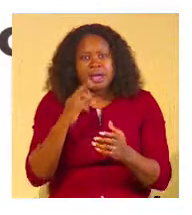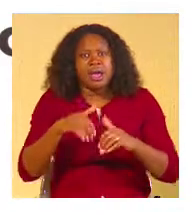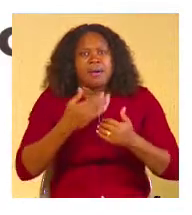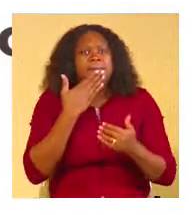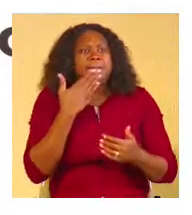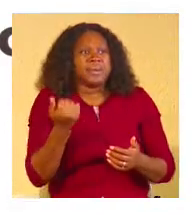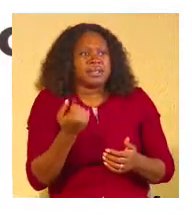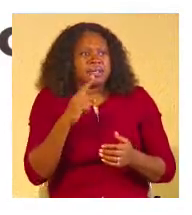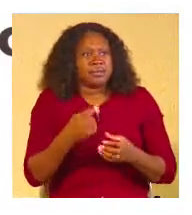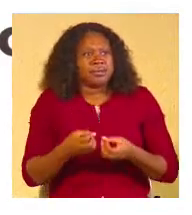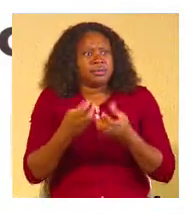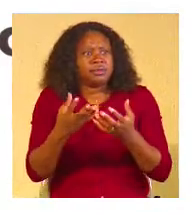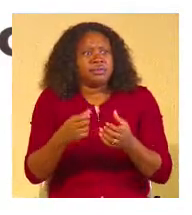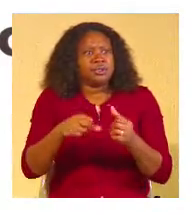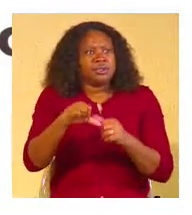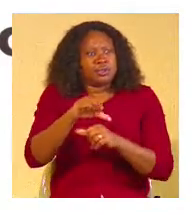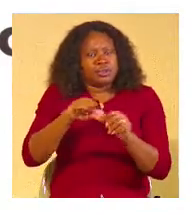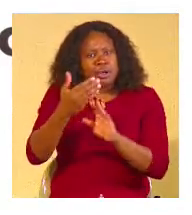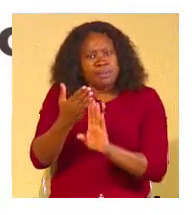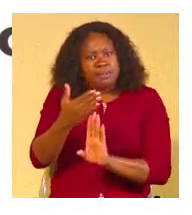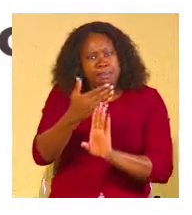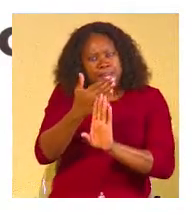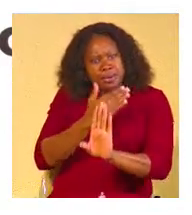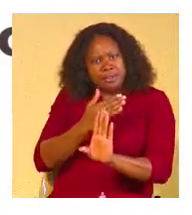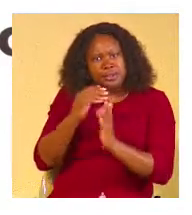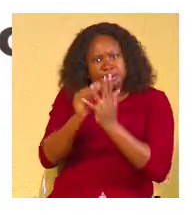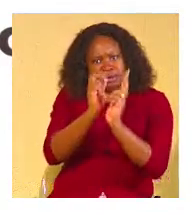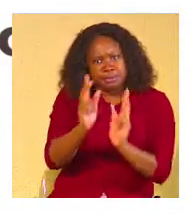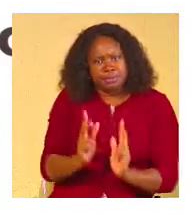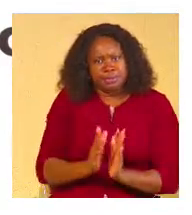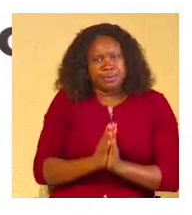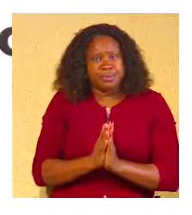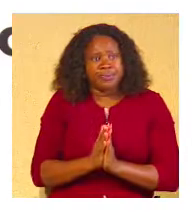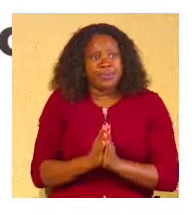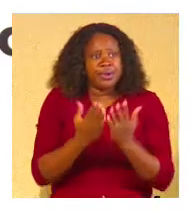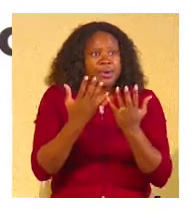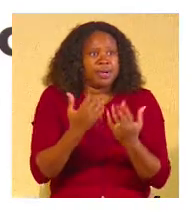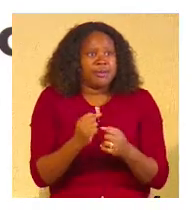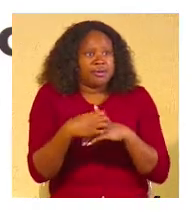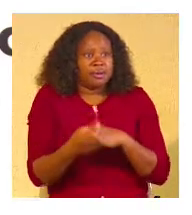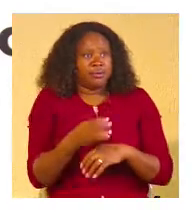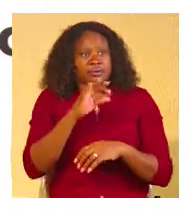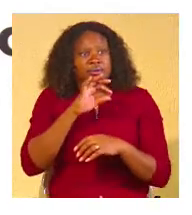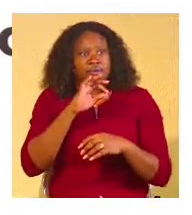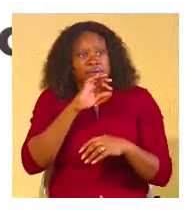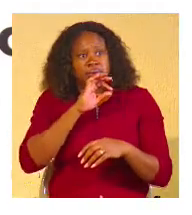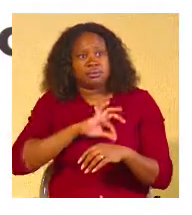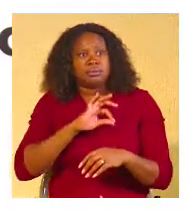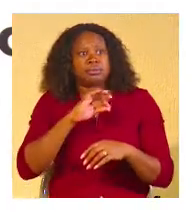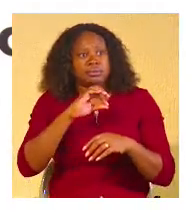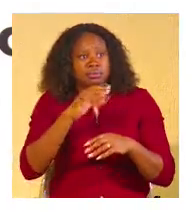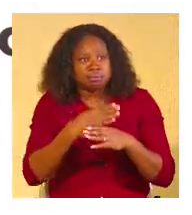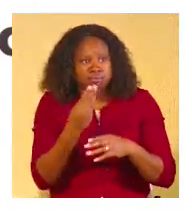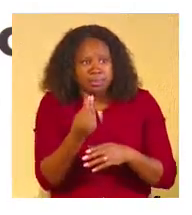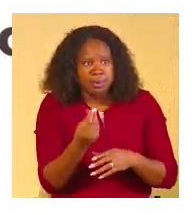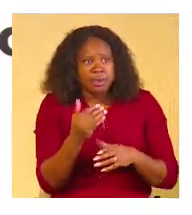we ensure that we provide social protection to the athletes. We are facing this loss of income because we have not